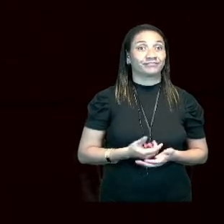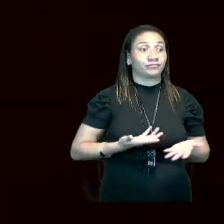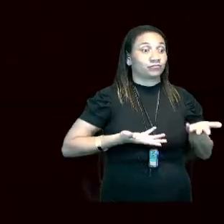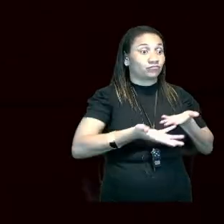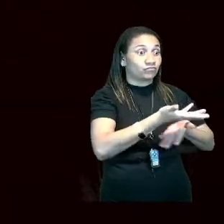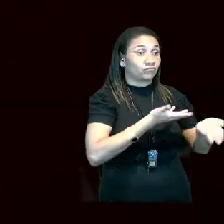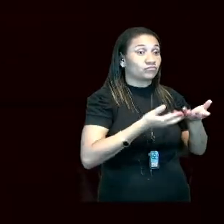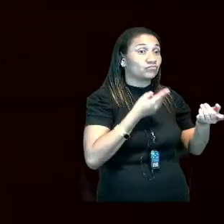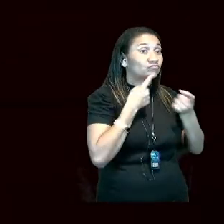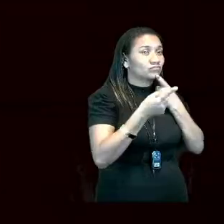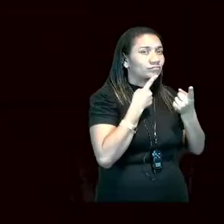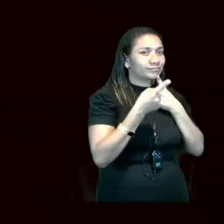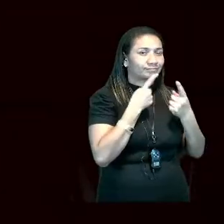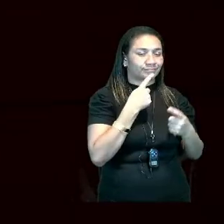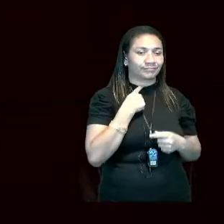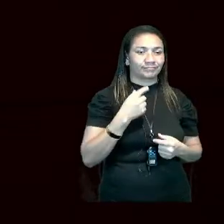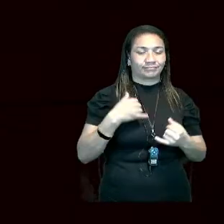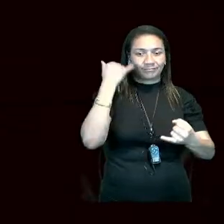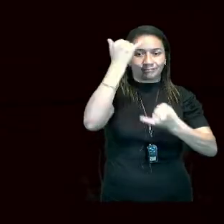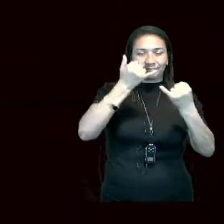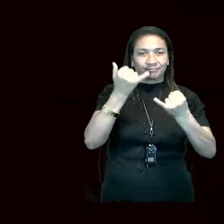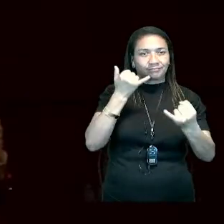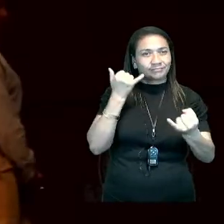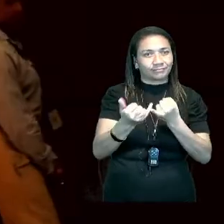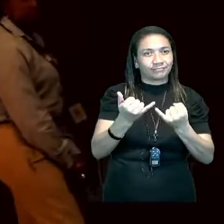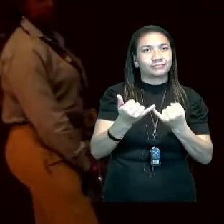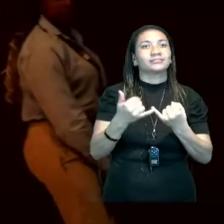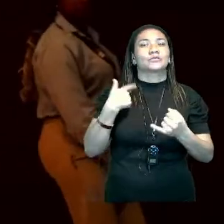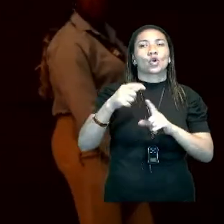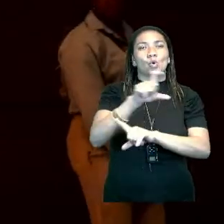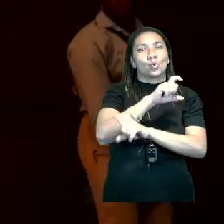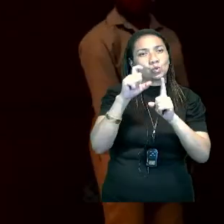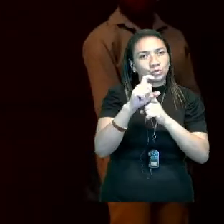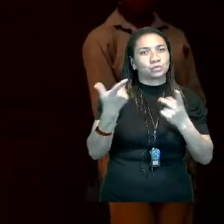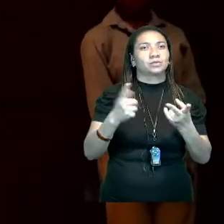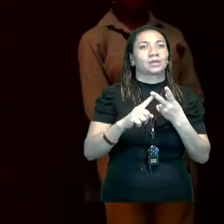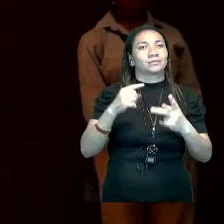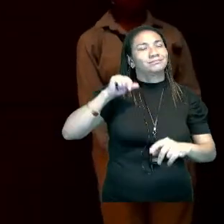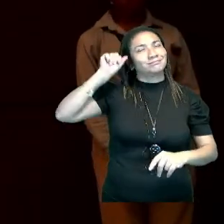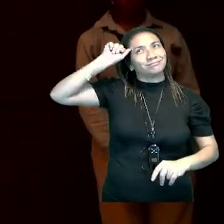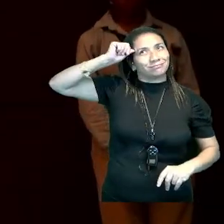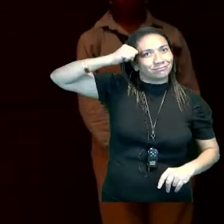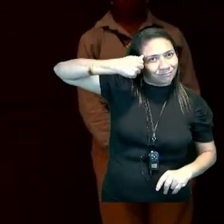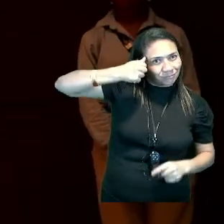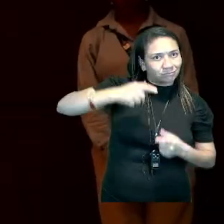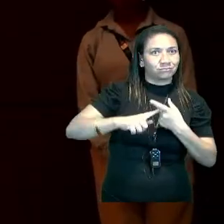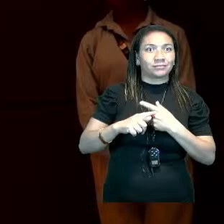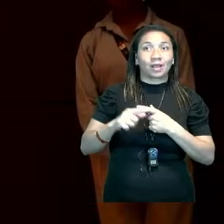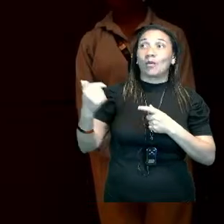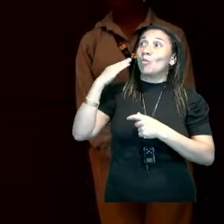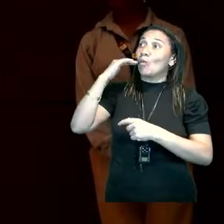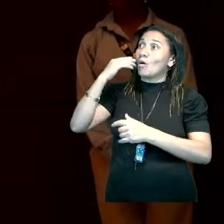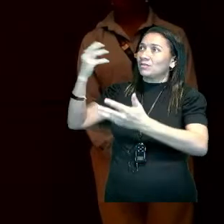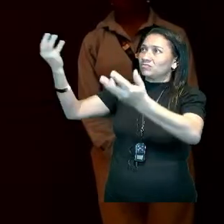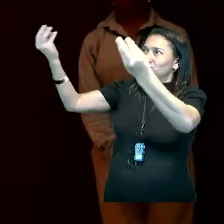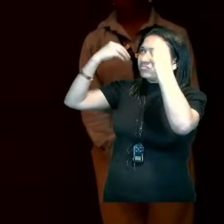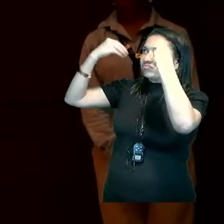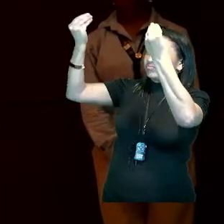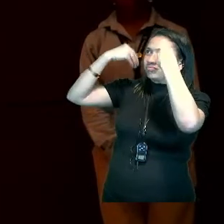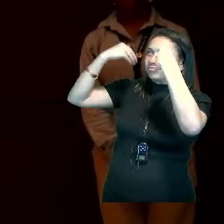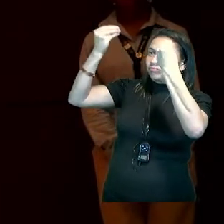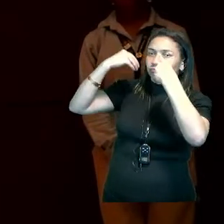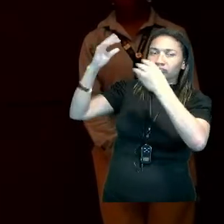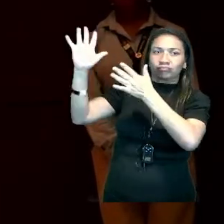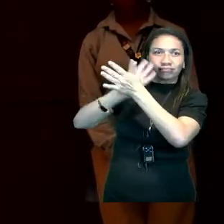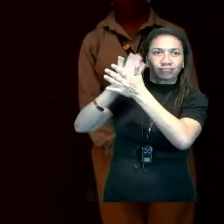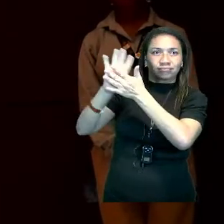This panel, which was about the identities that are shaped through culture, memory, and the knowledge of